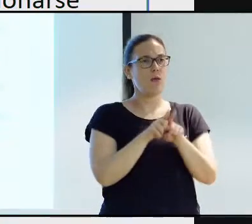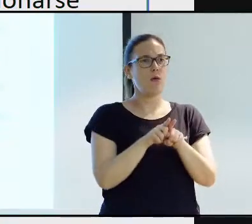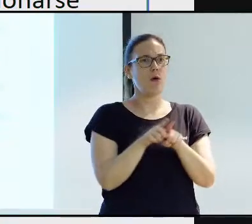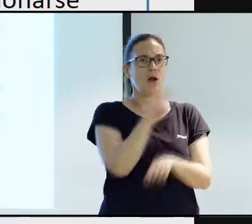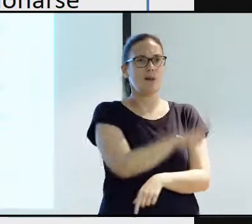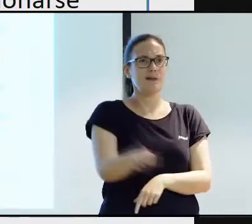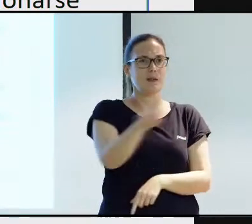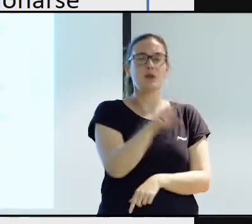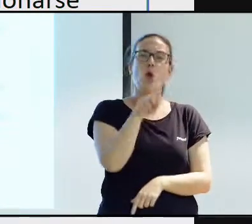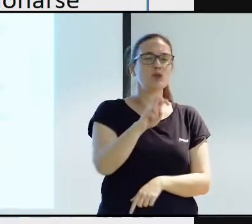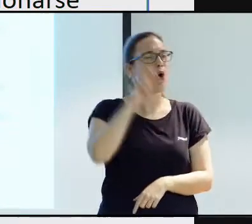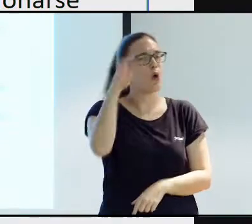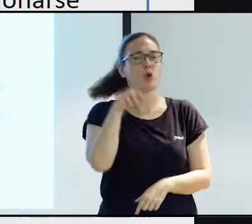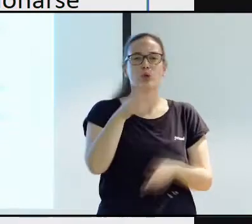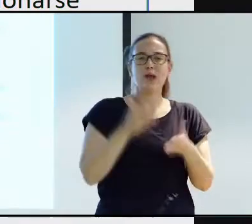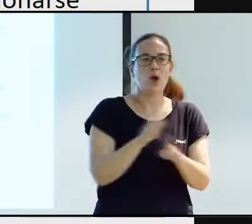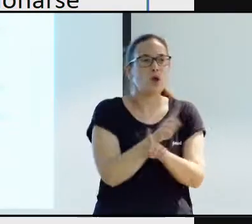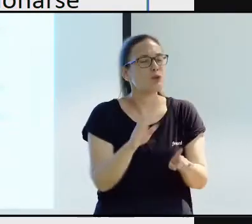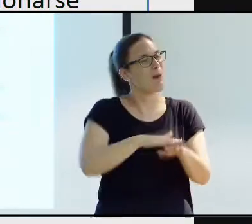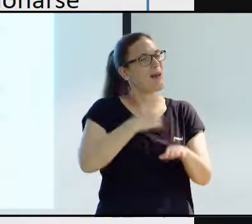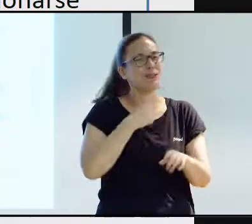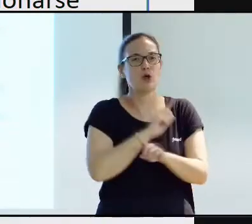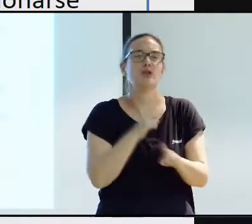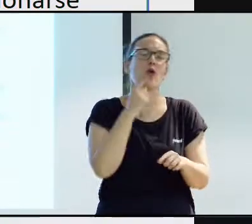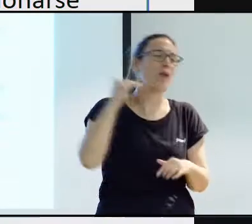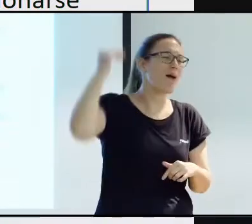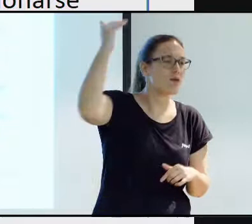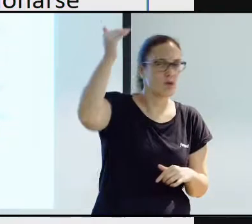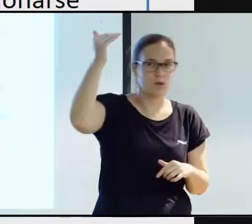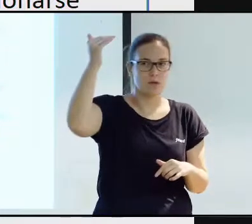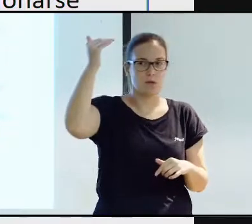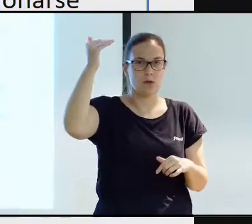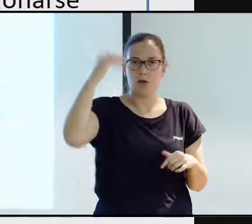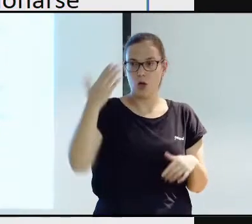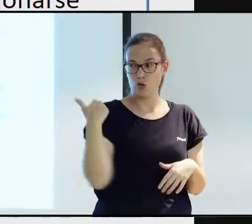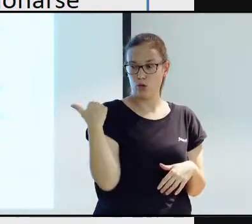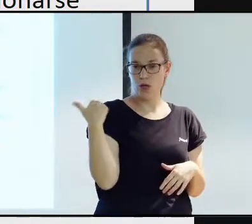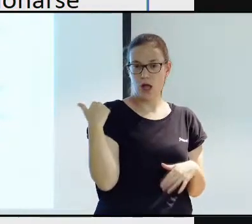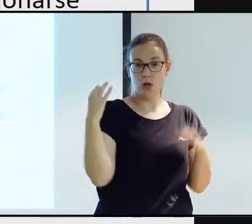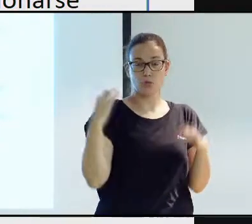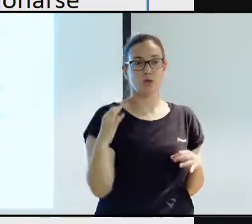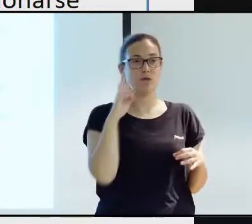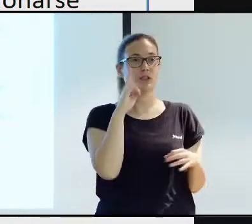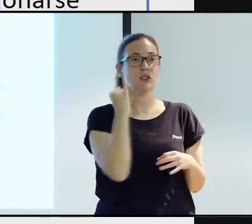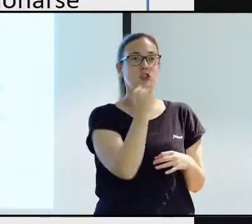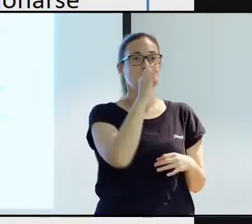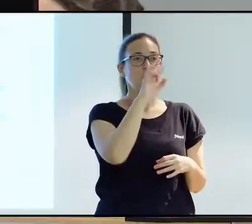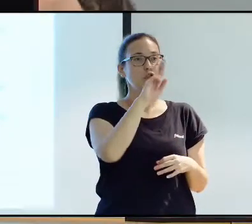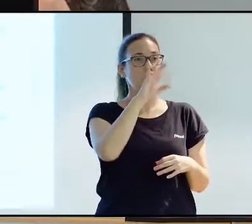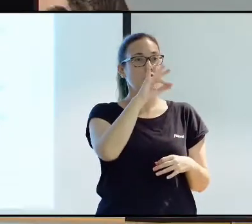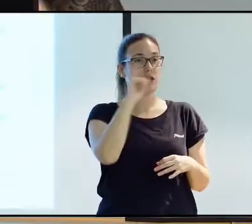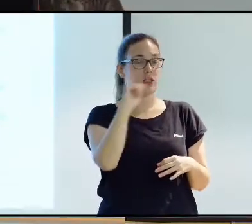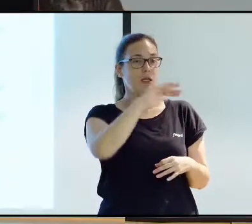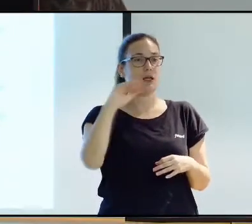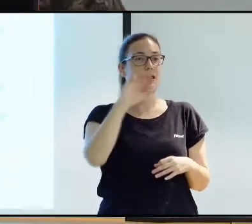That person has to listen to the user to find out what they really want to do. I've heard so